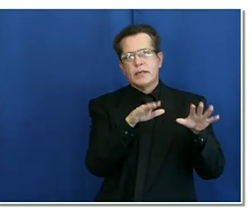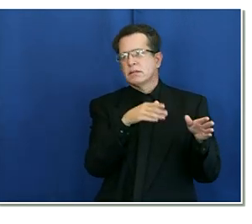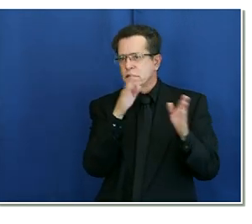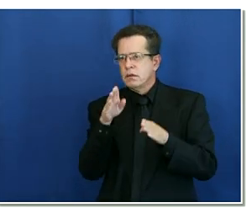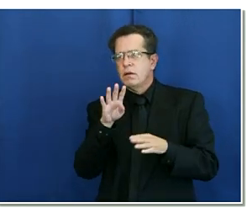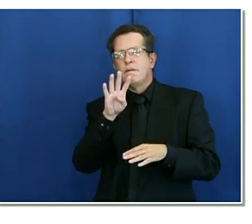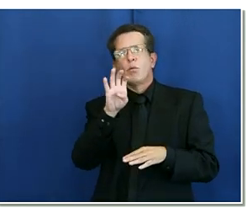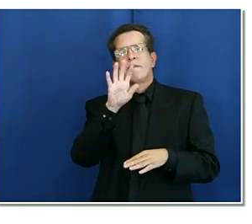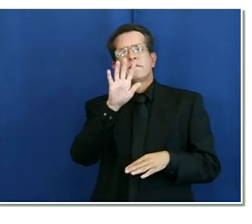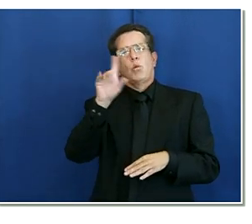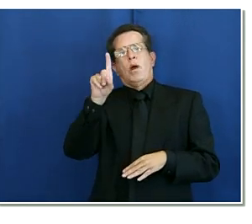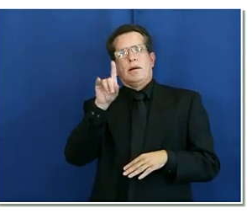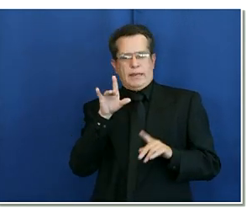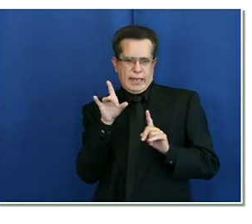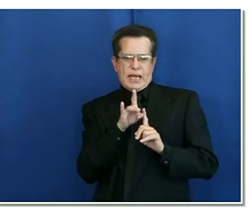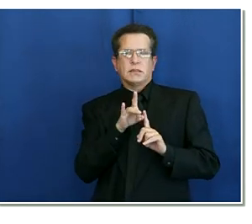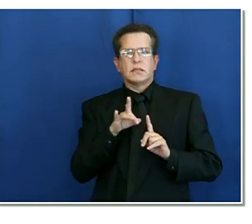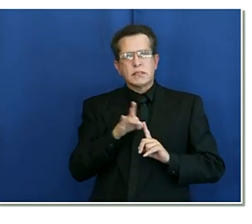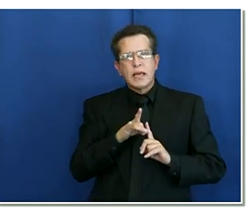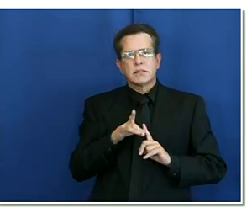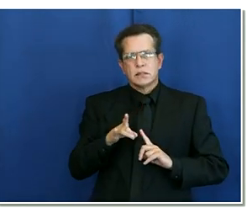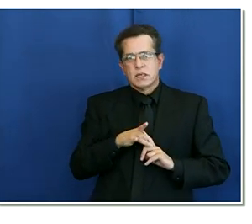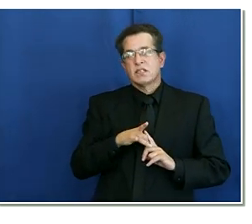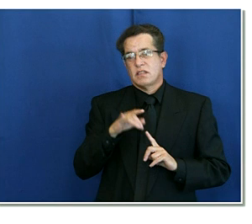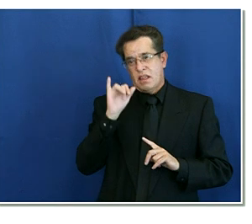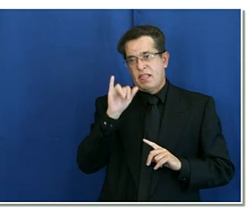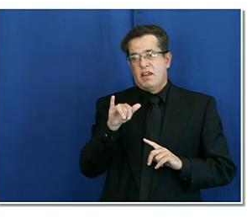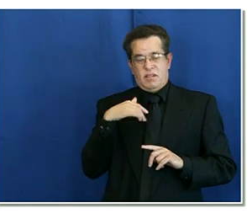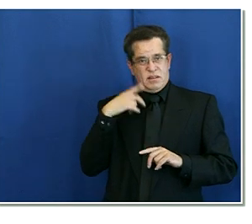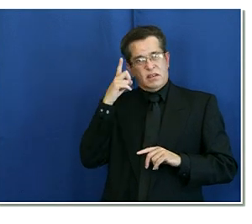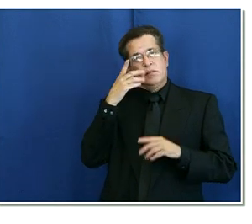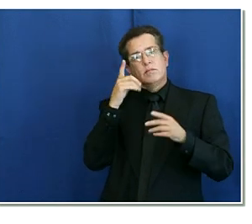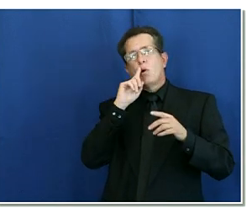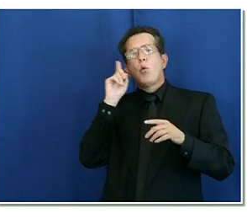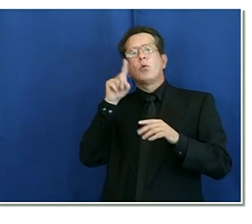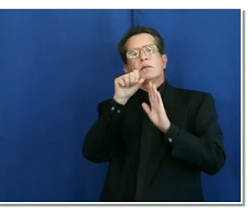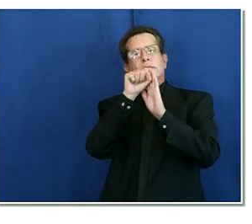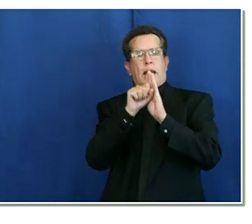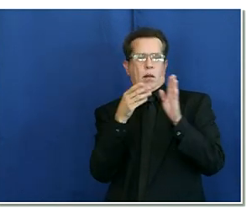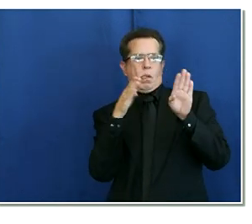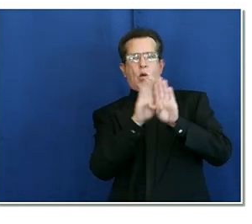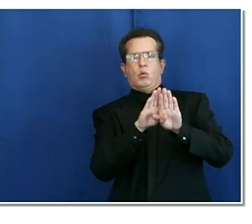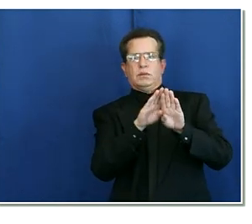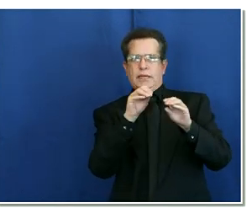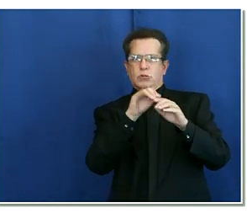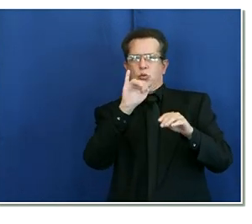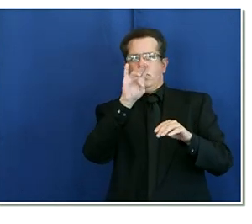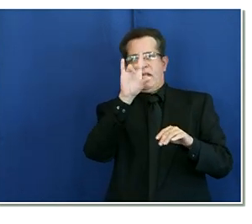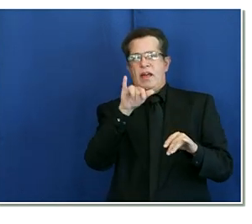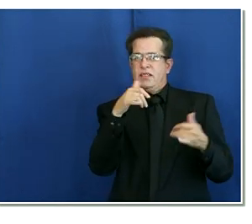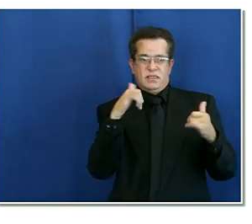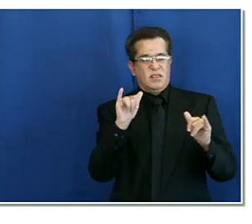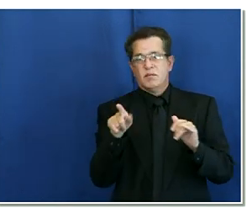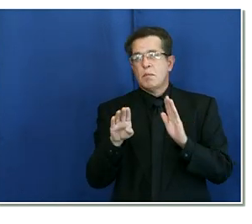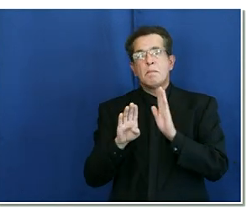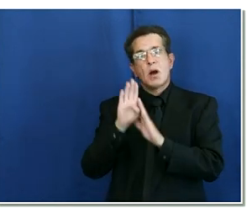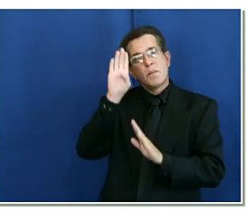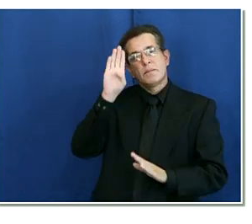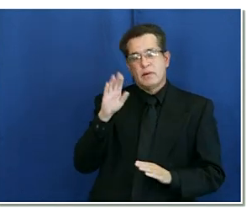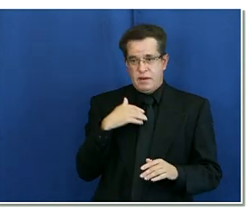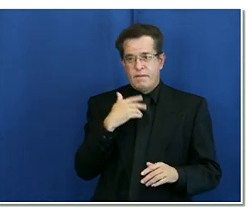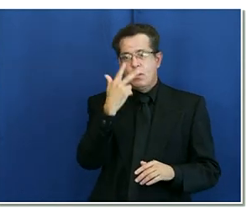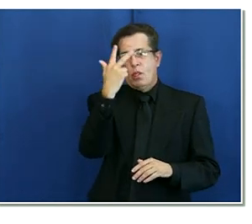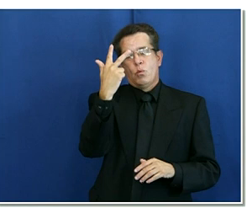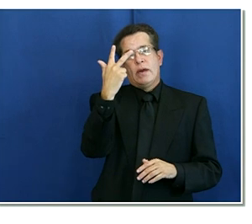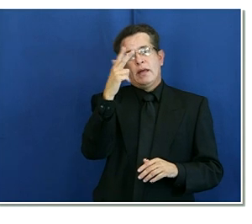451 cases. And this is despite state restrictions imposed beginning in mid-July. Only 3 outbreaks have